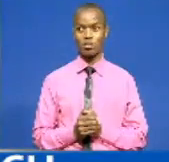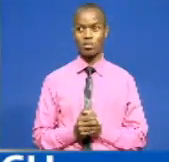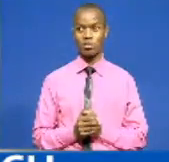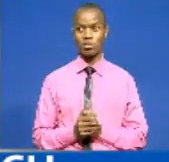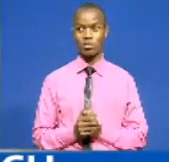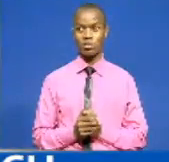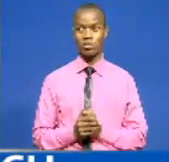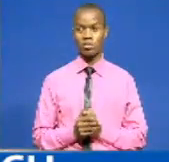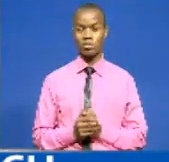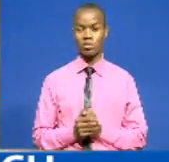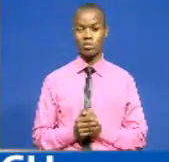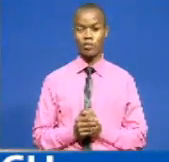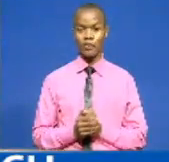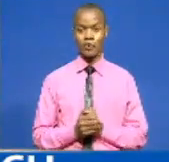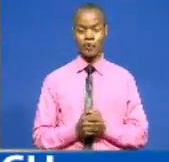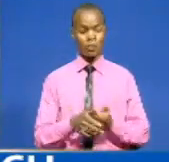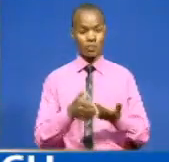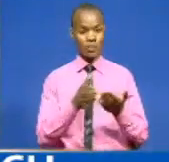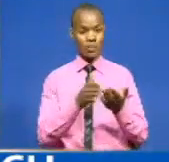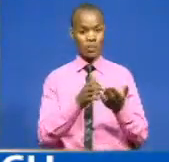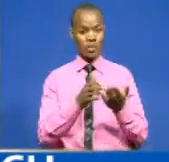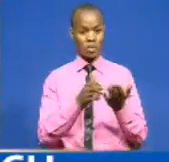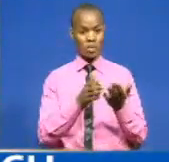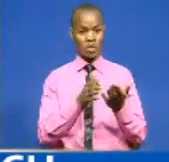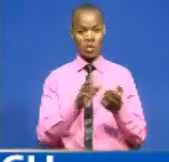were it the old constitution where